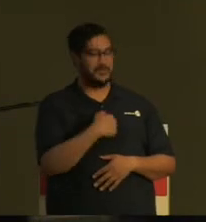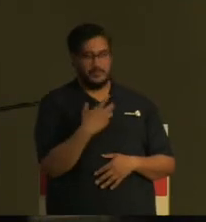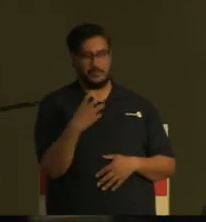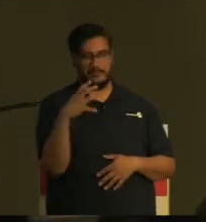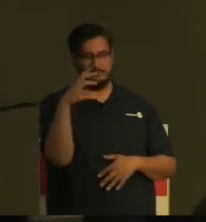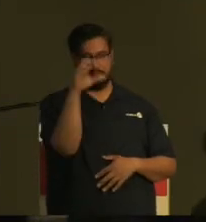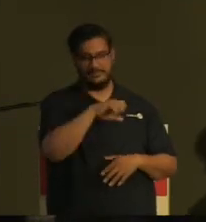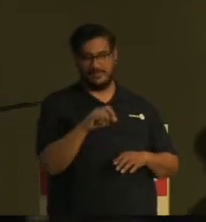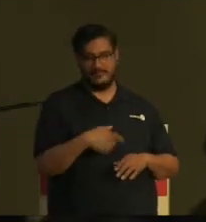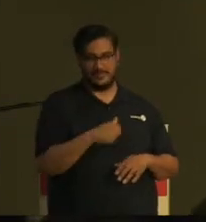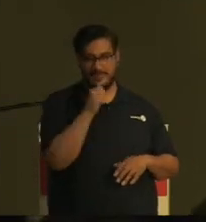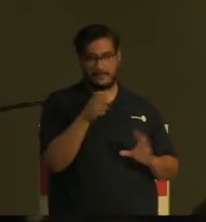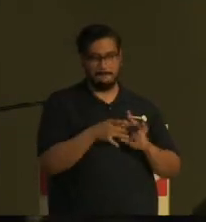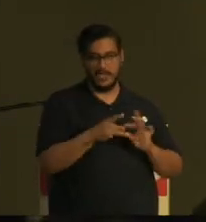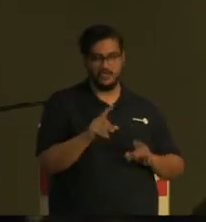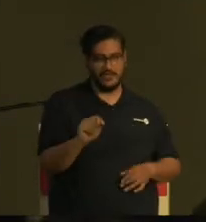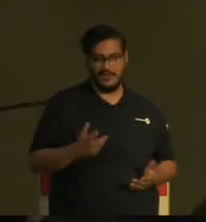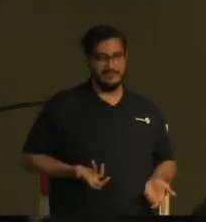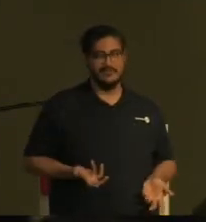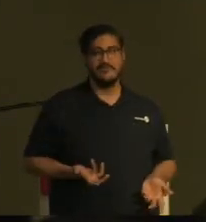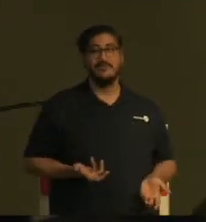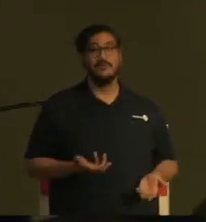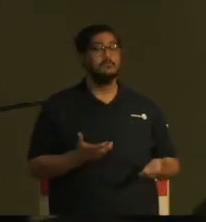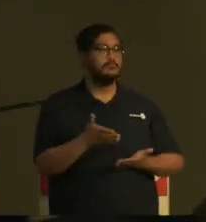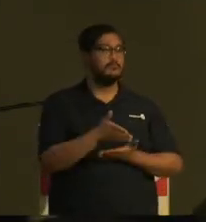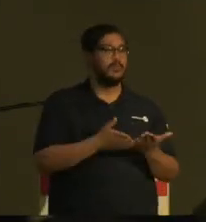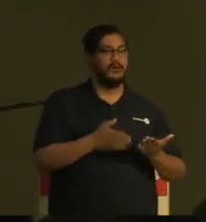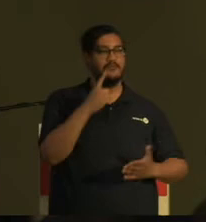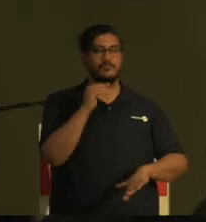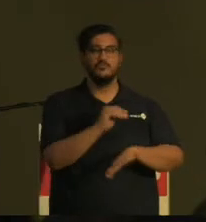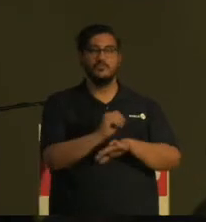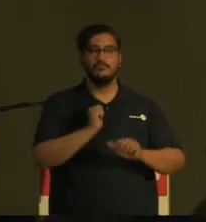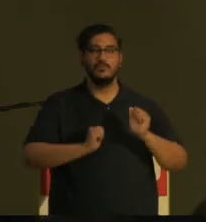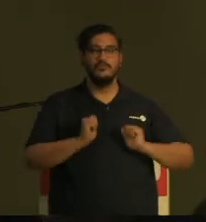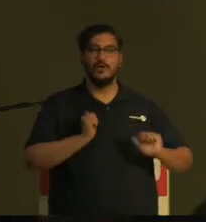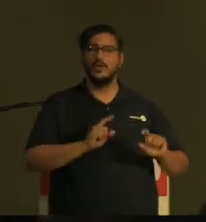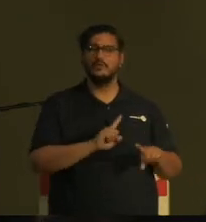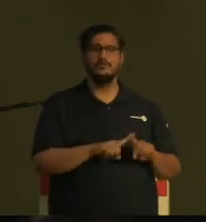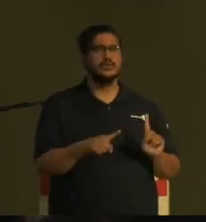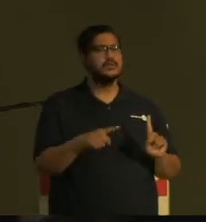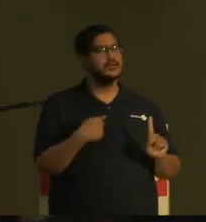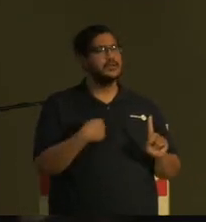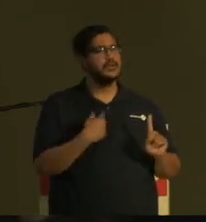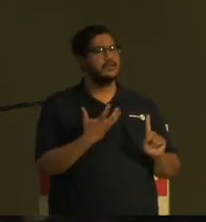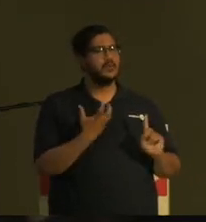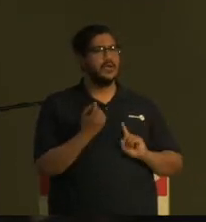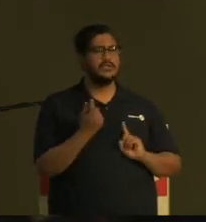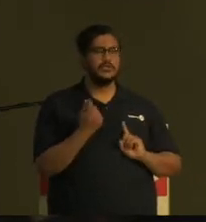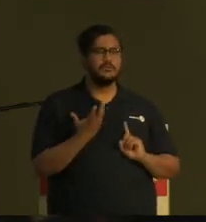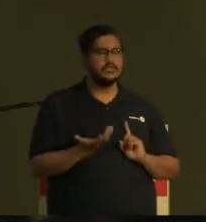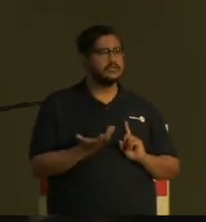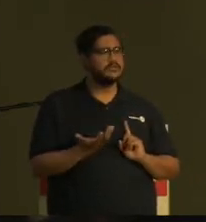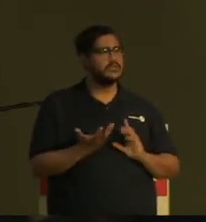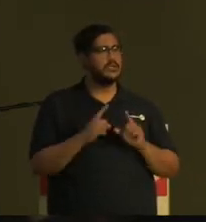it as some part of tonight's performance. But I want to get a little bit to